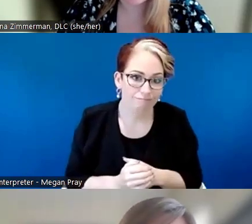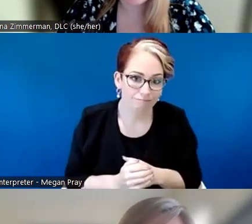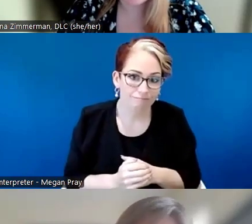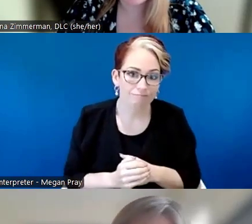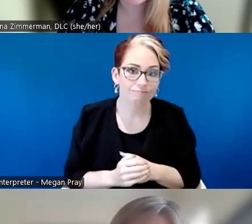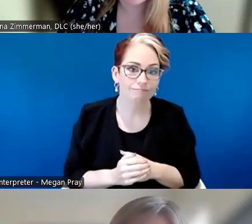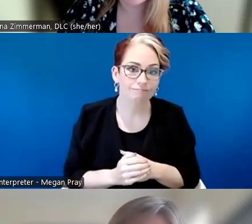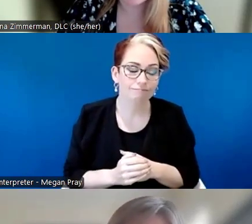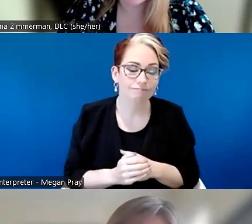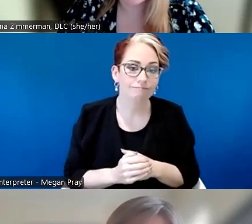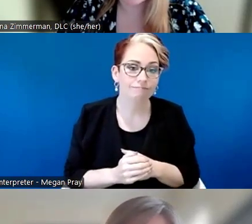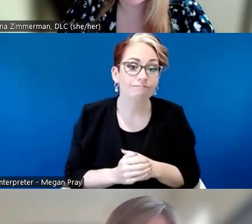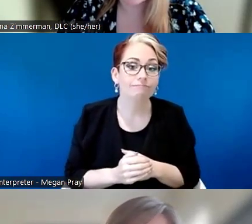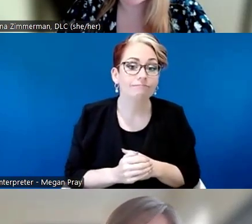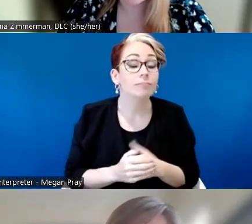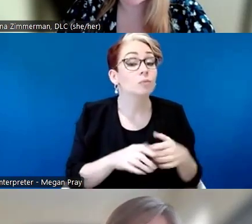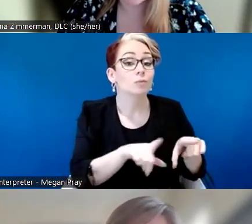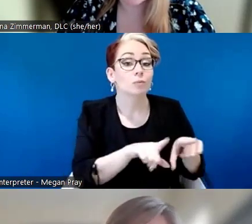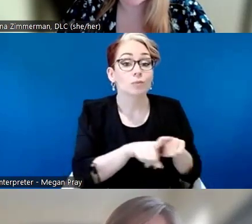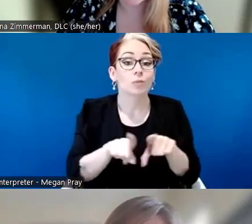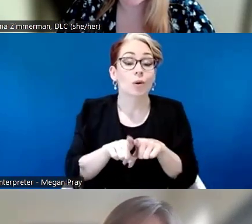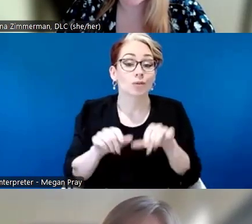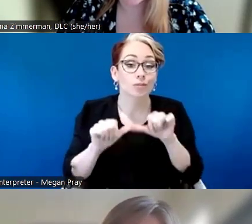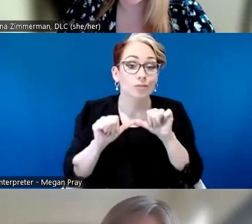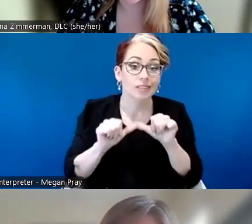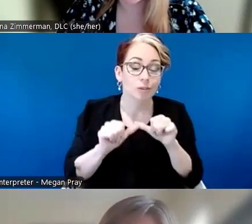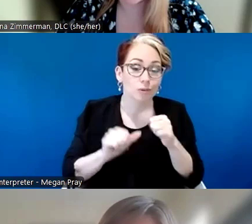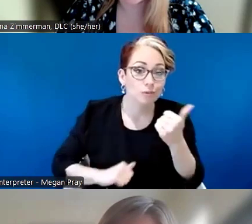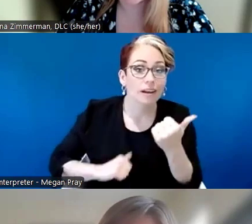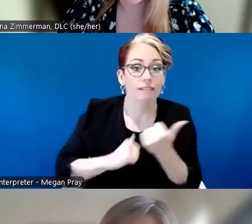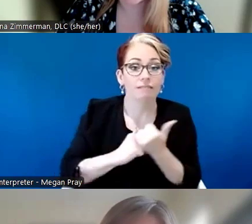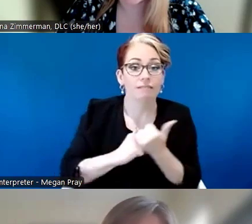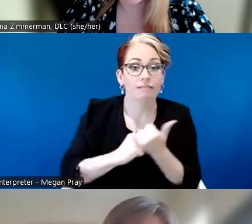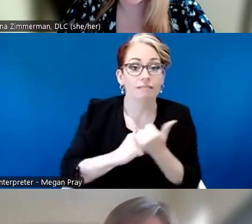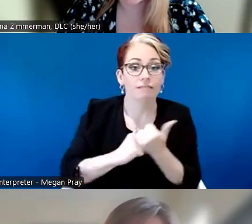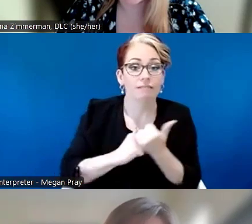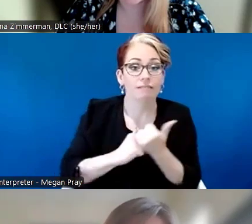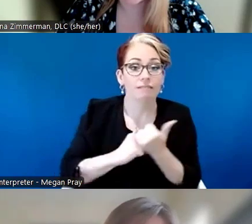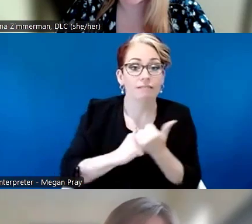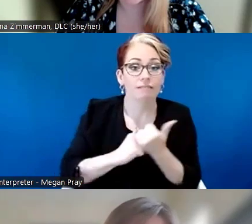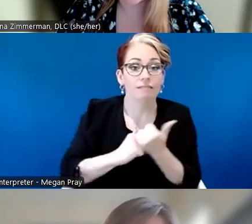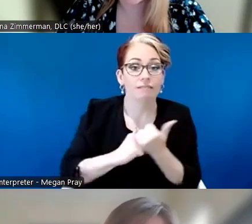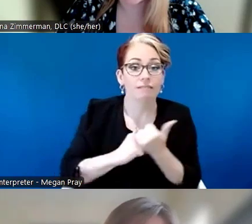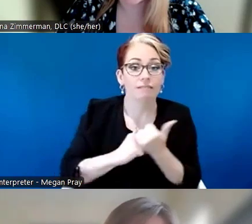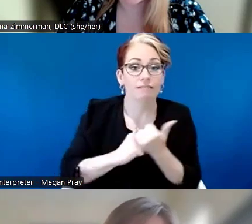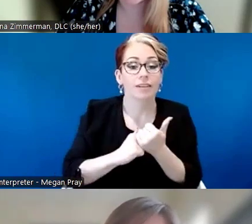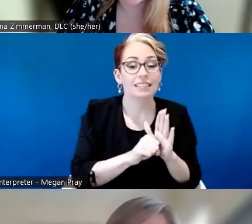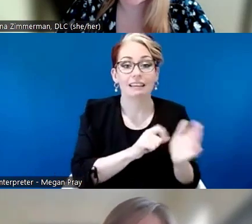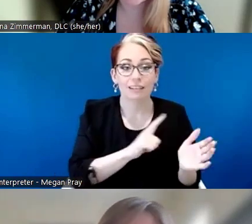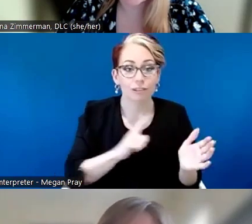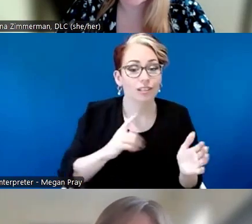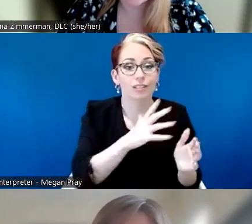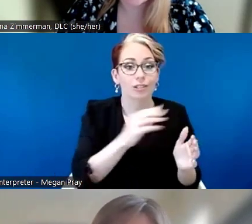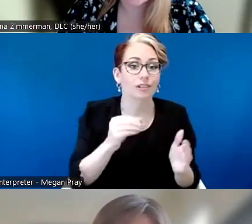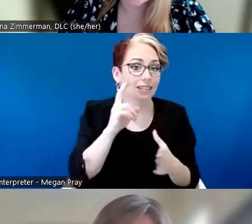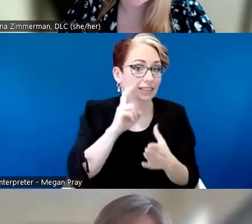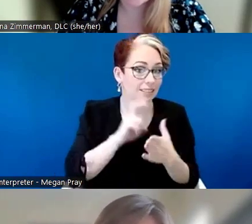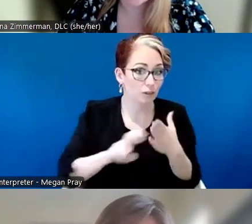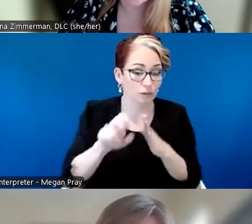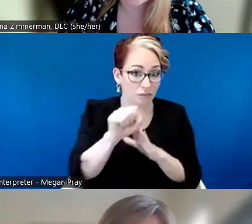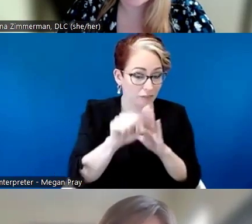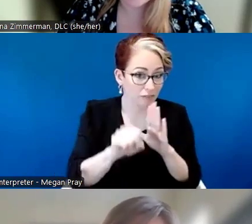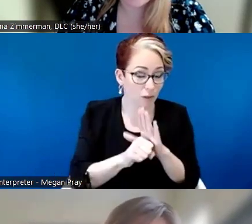We also continued to advocate with the state legislature and the Secretary of the Commonwealth's